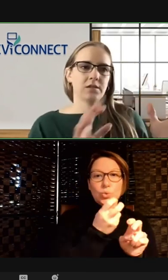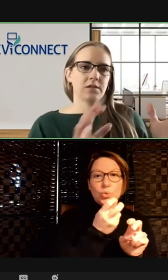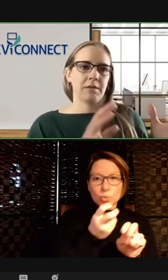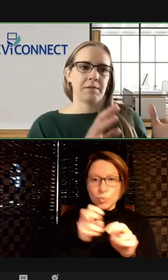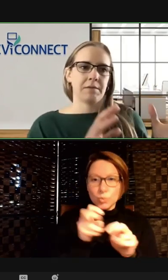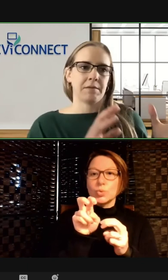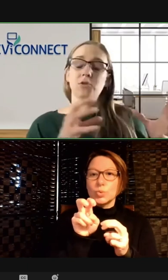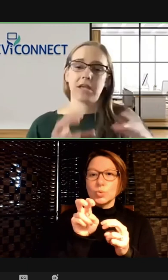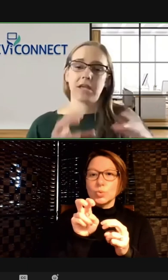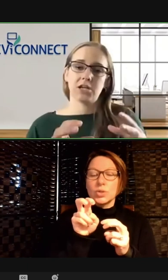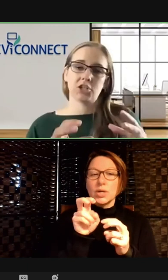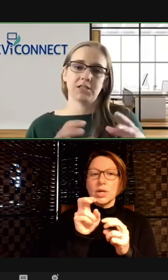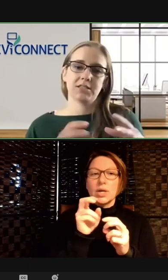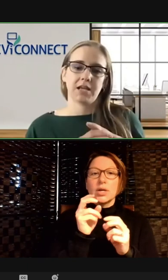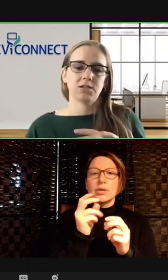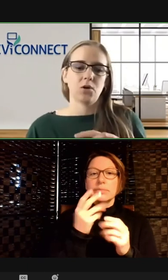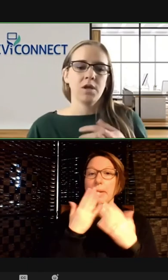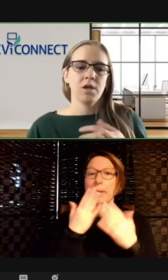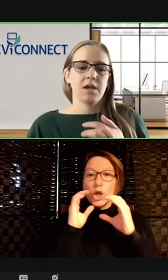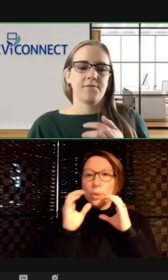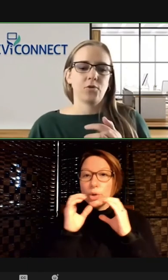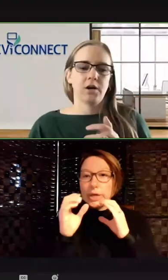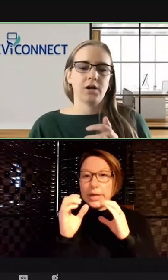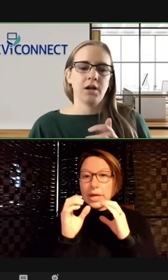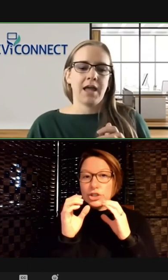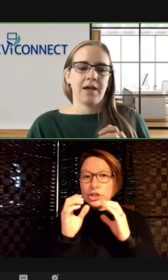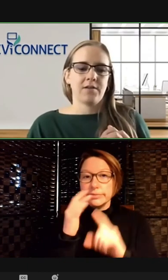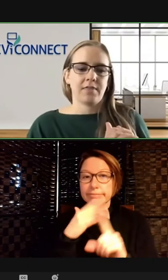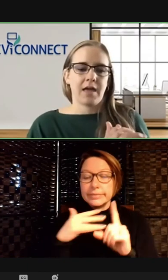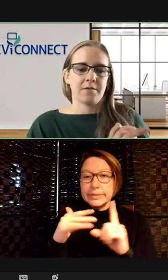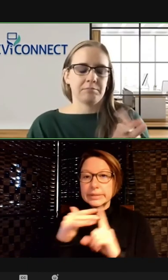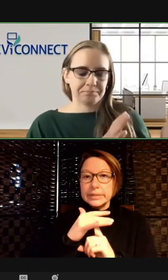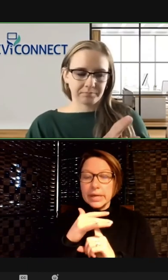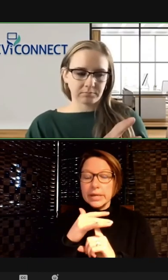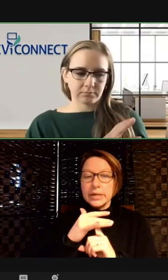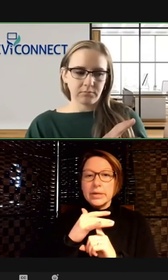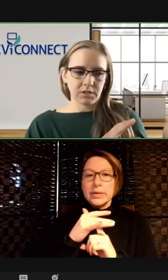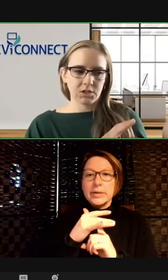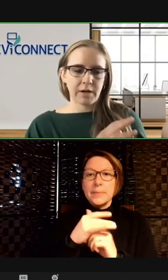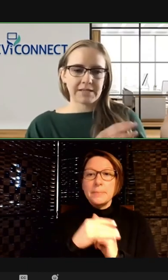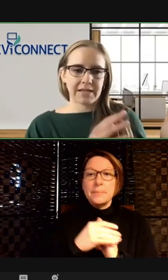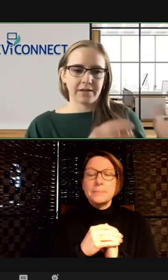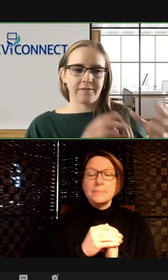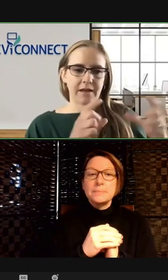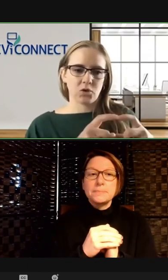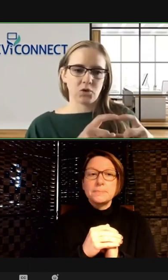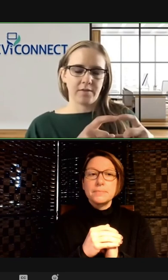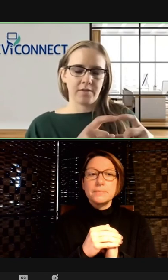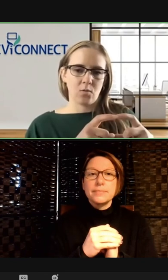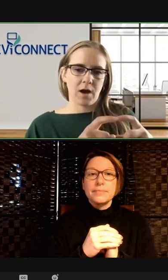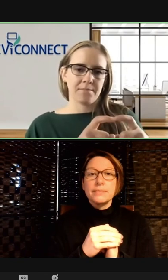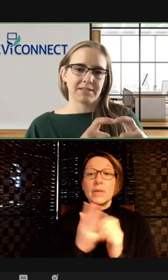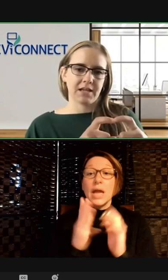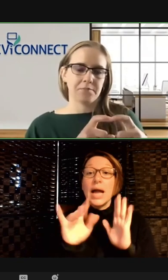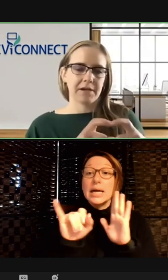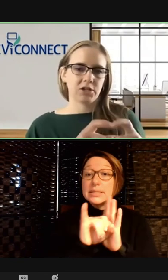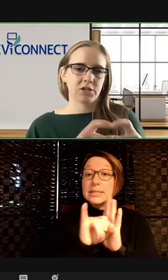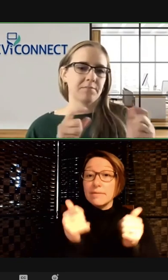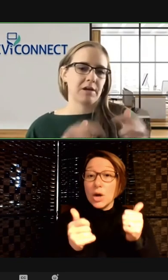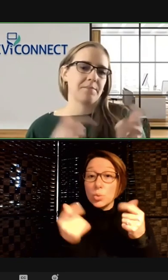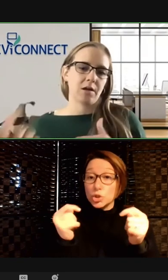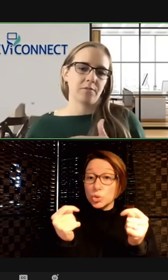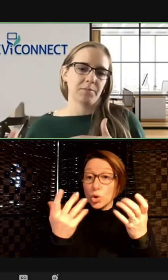having the child maybe in like a communication setting. So if you're having them to identify the toy that they want based